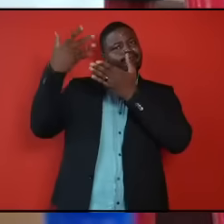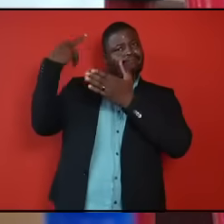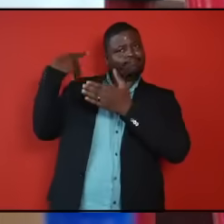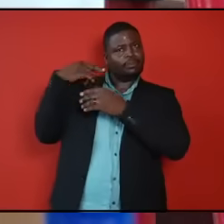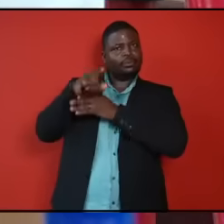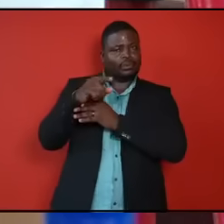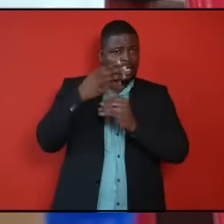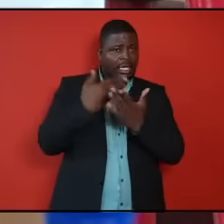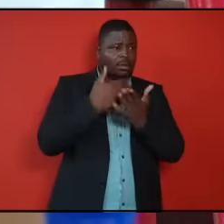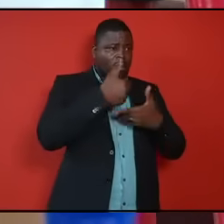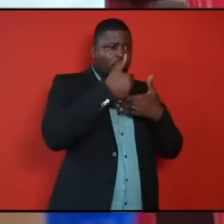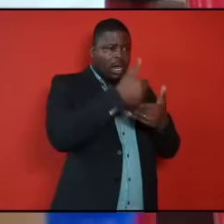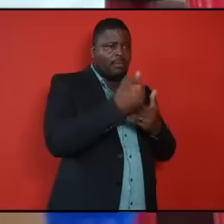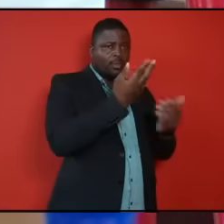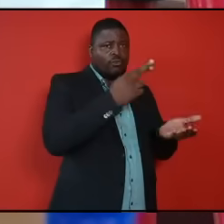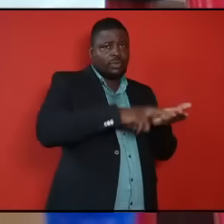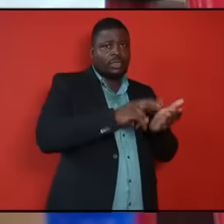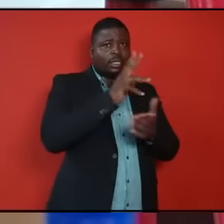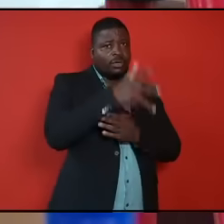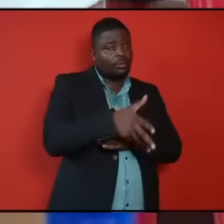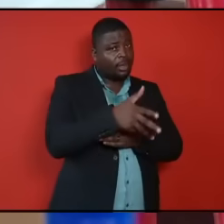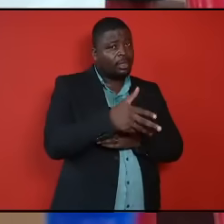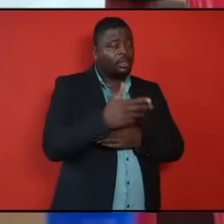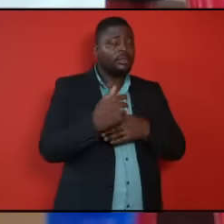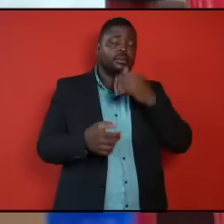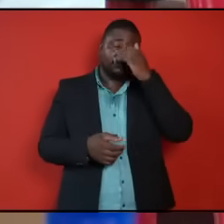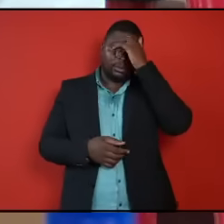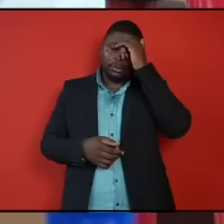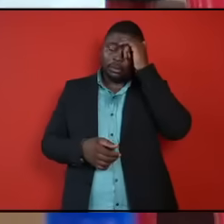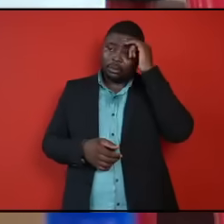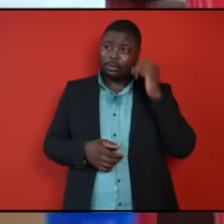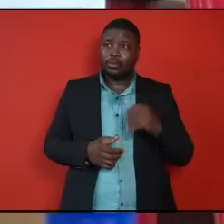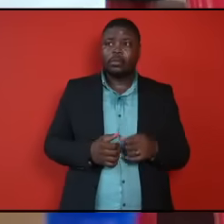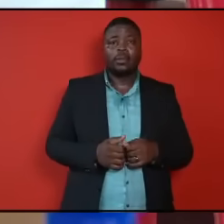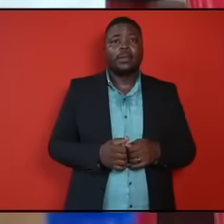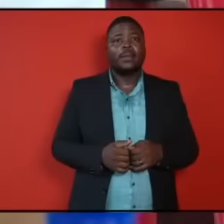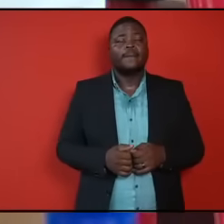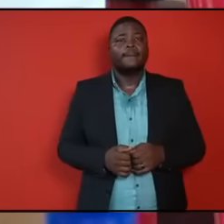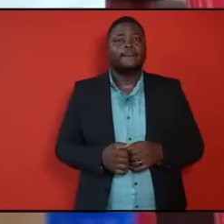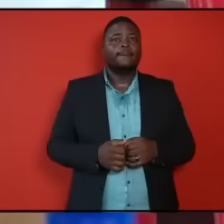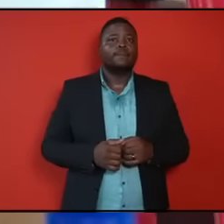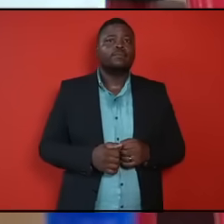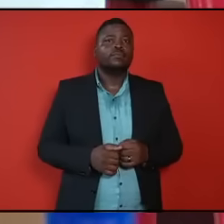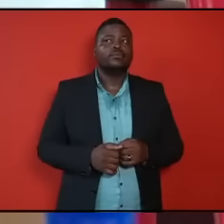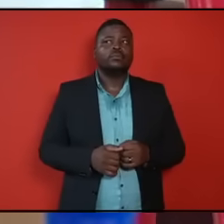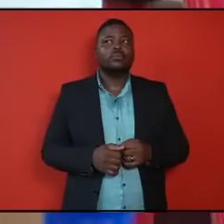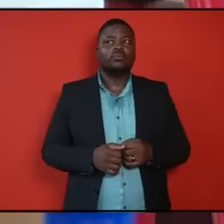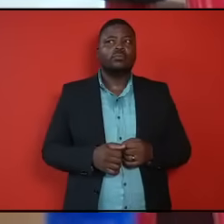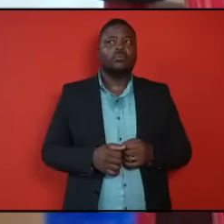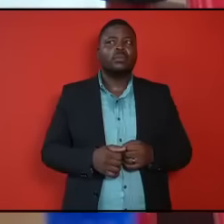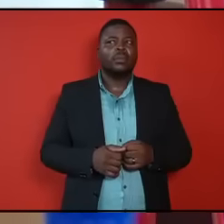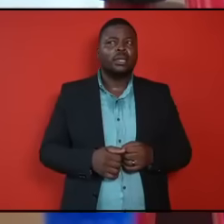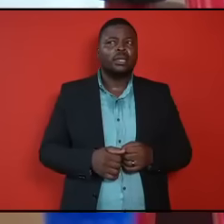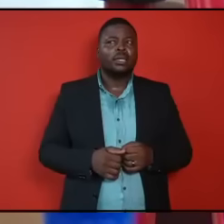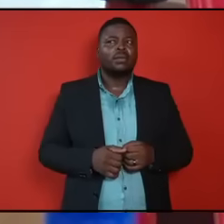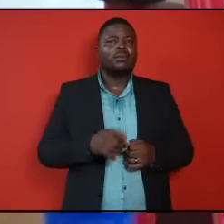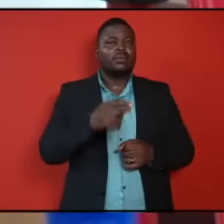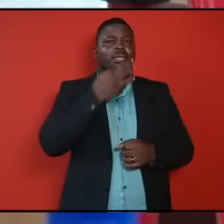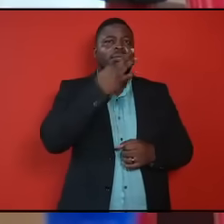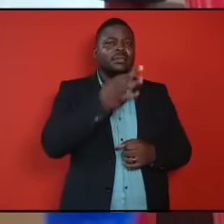Do you have your targeted provinces that you're aiming at? And then lastly, you mentioned regaining Metsimaholo as well as